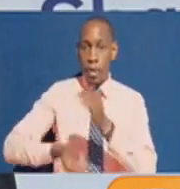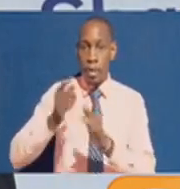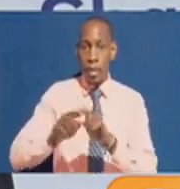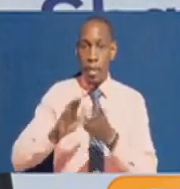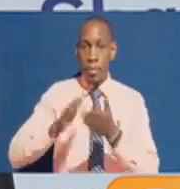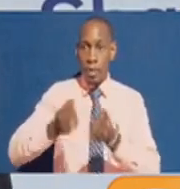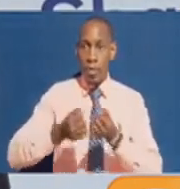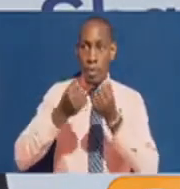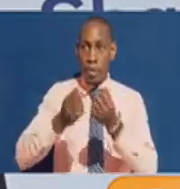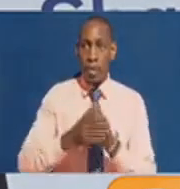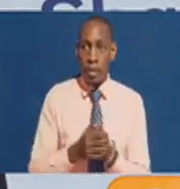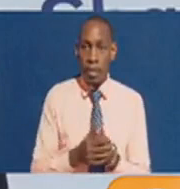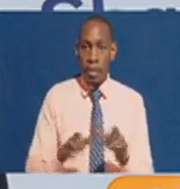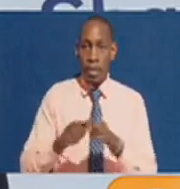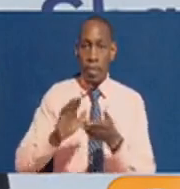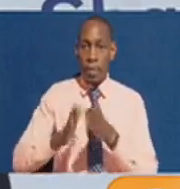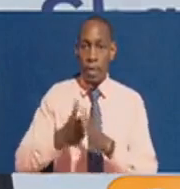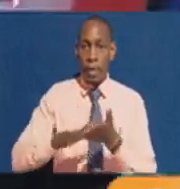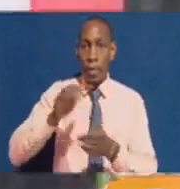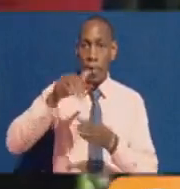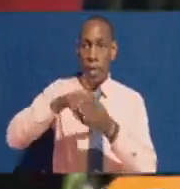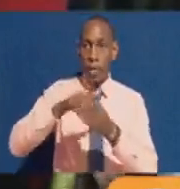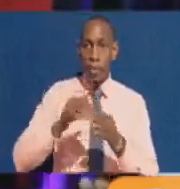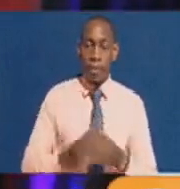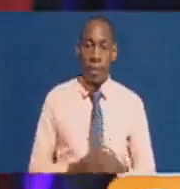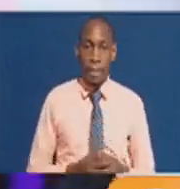resilient to shocks, and become more inclusive.